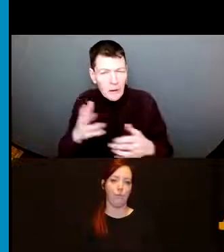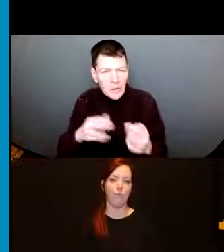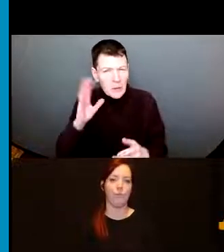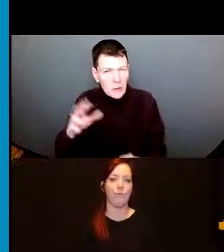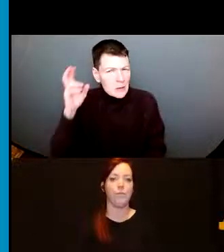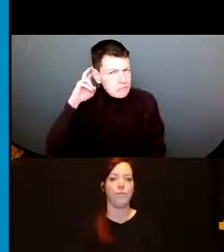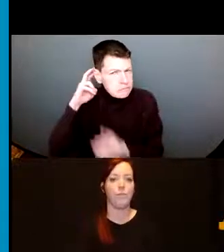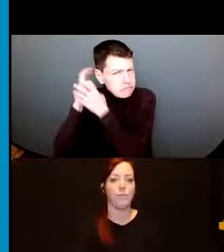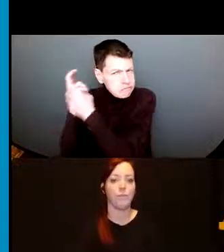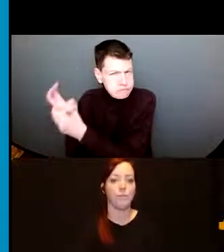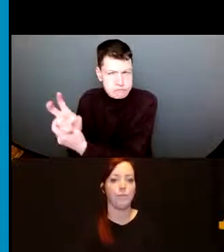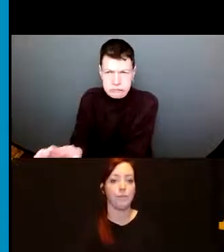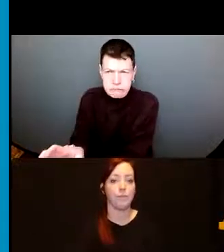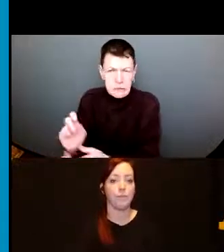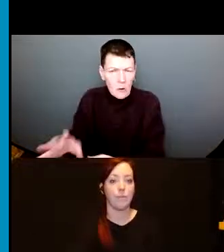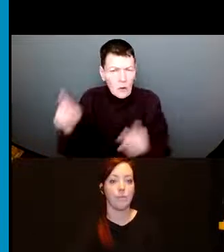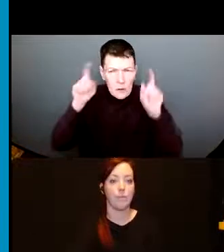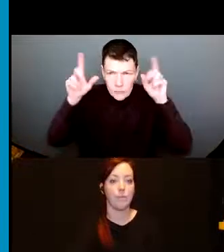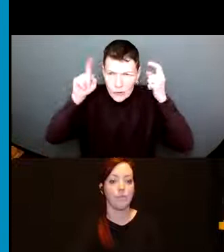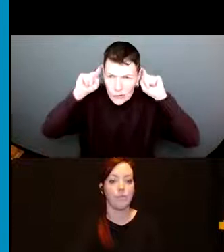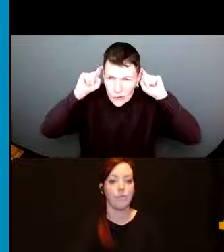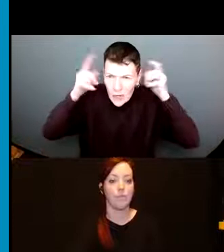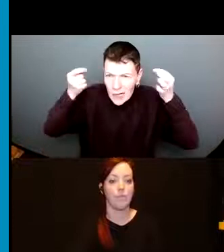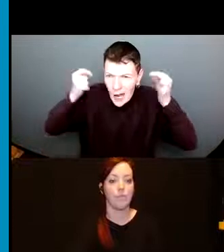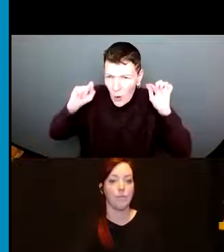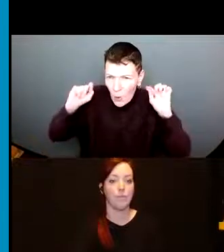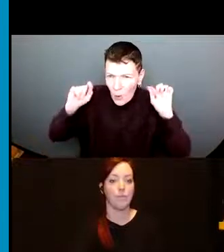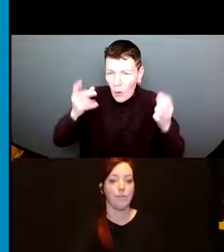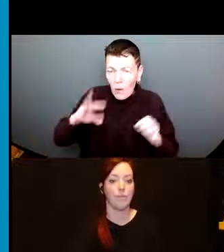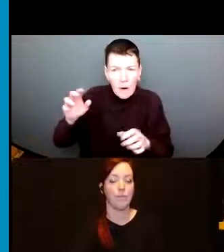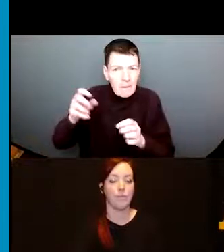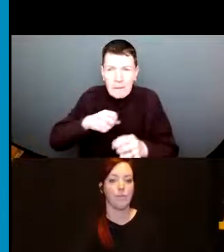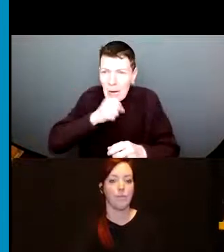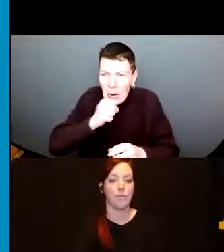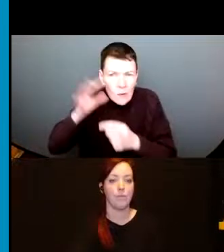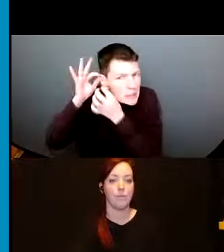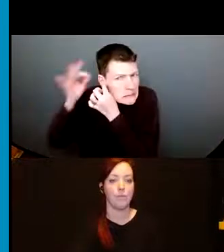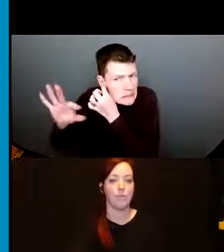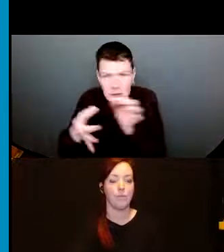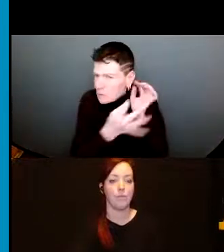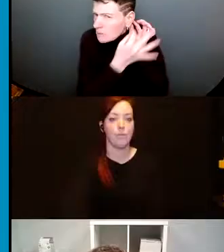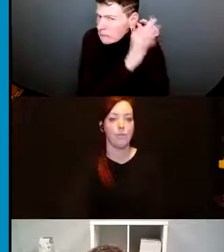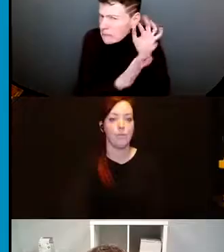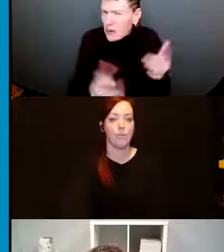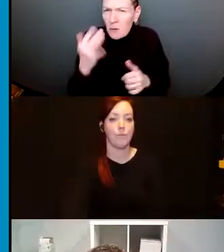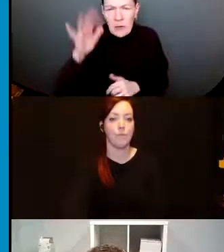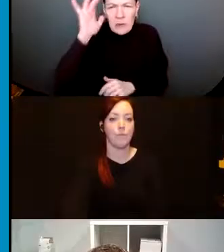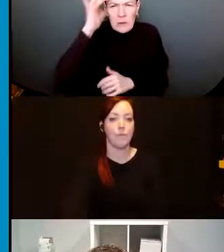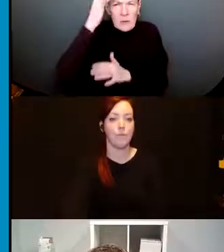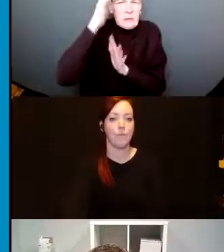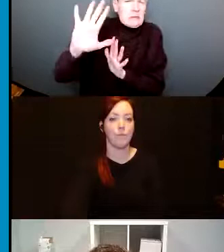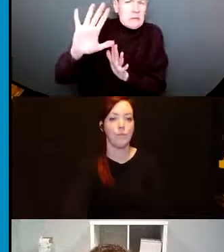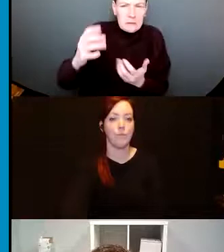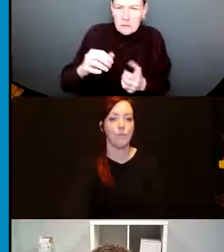cochlear implant or turn down their hearing aids, or sometimes even take the battery out. And that's usually more for irritation than for kind